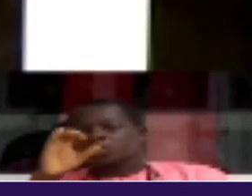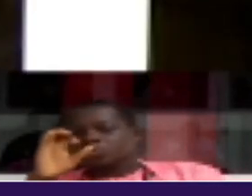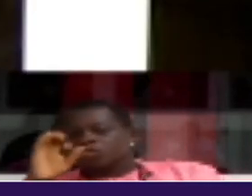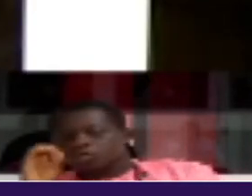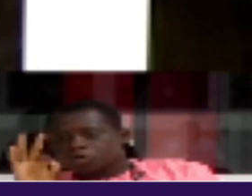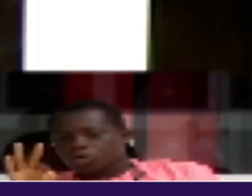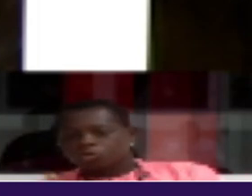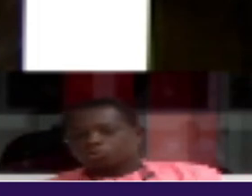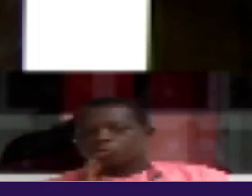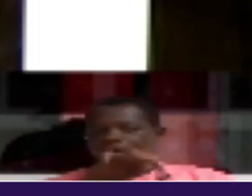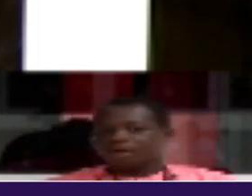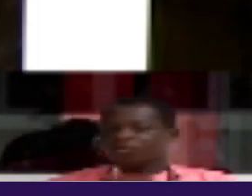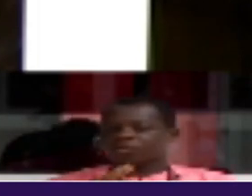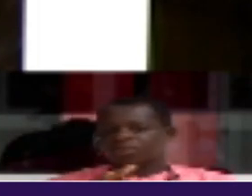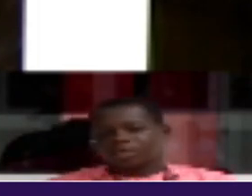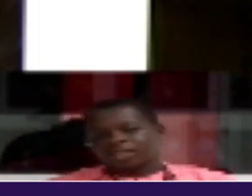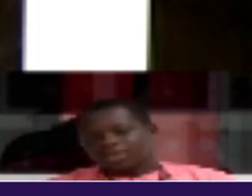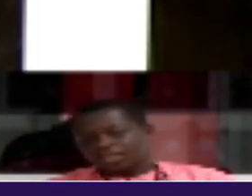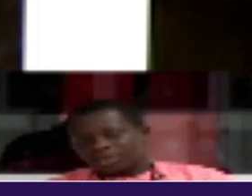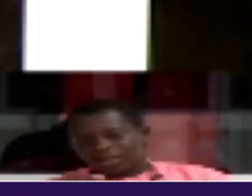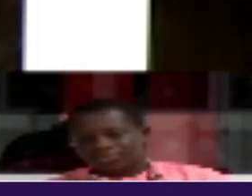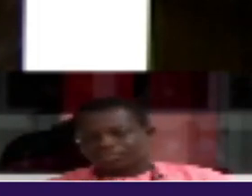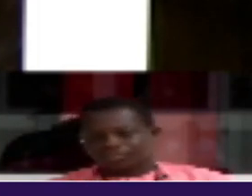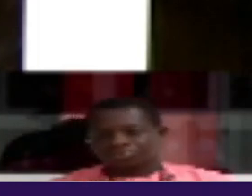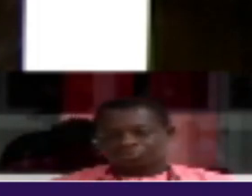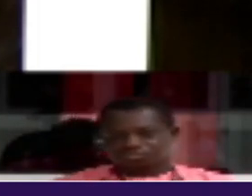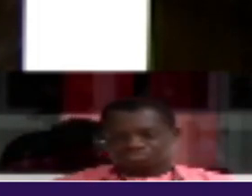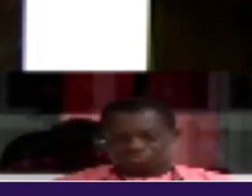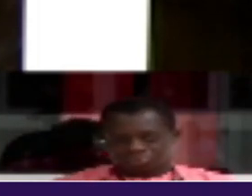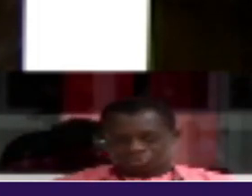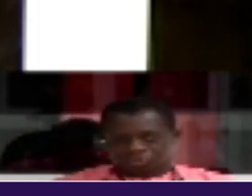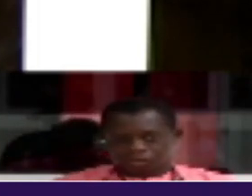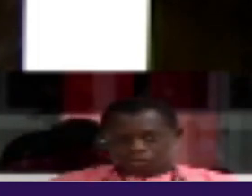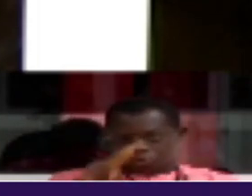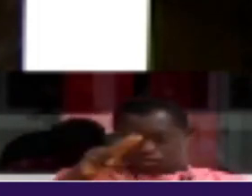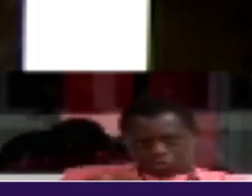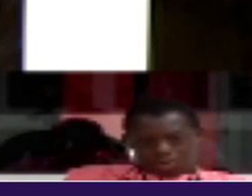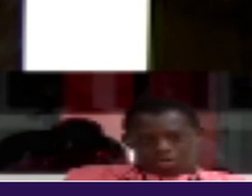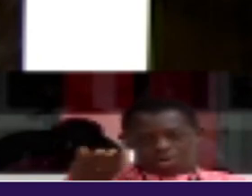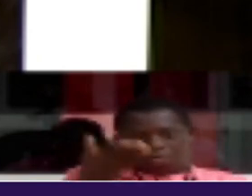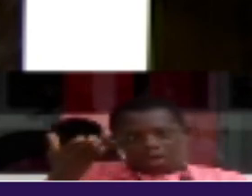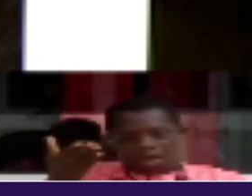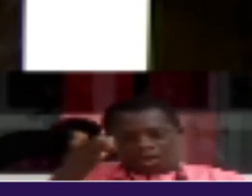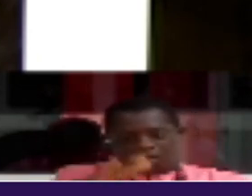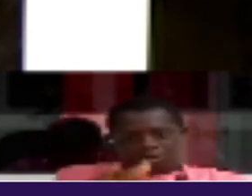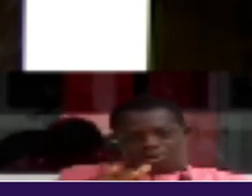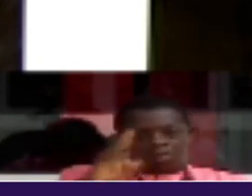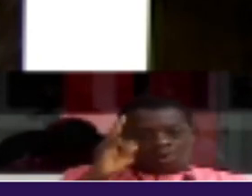of anything like that. Where did you sit in the vehicle on your return?